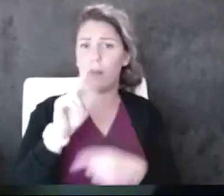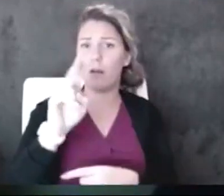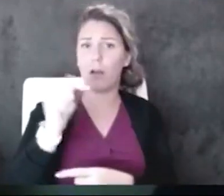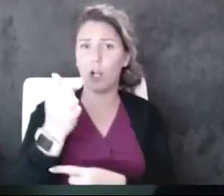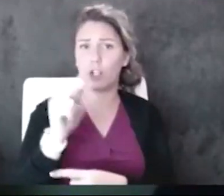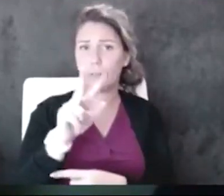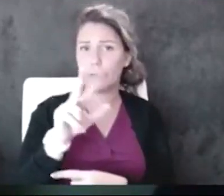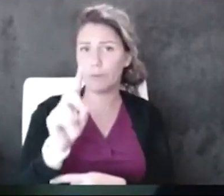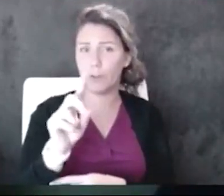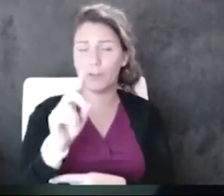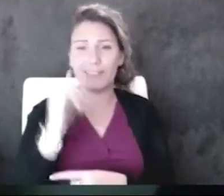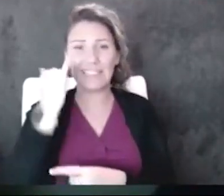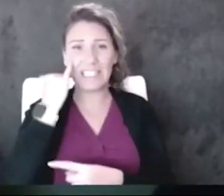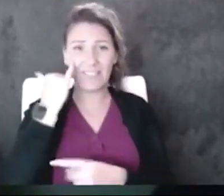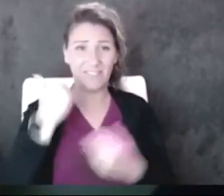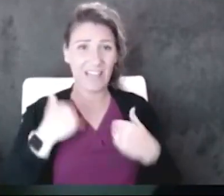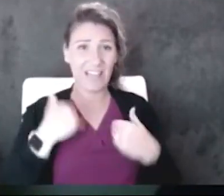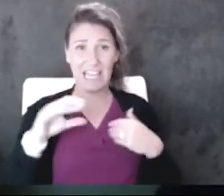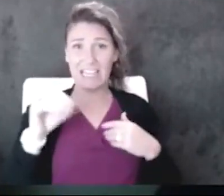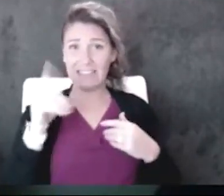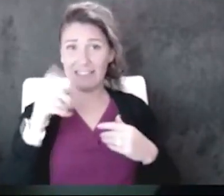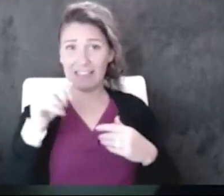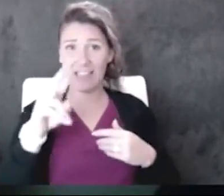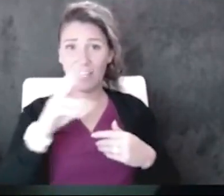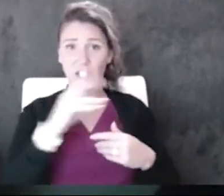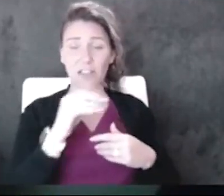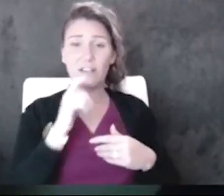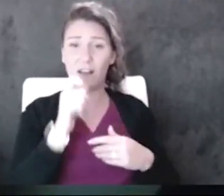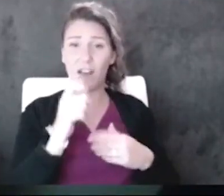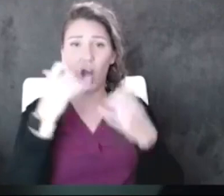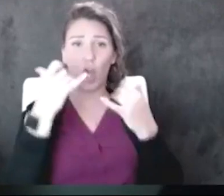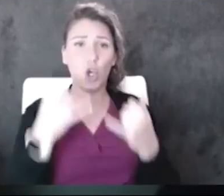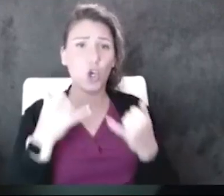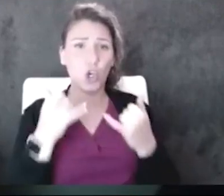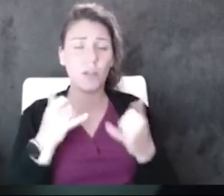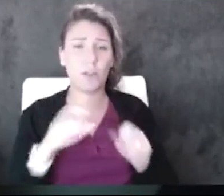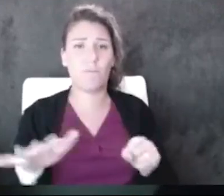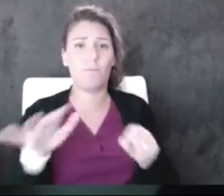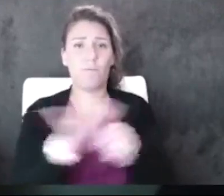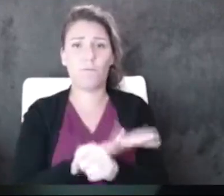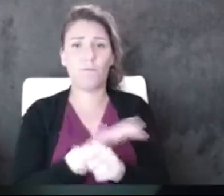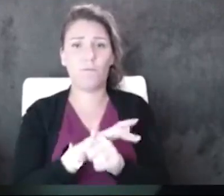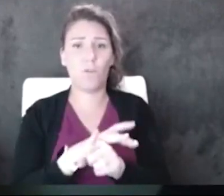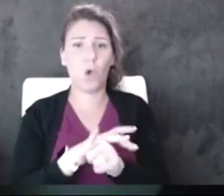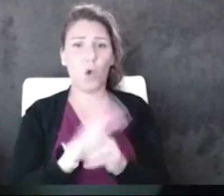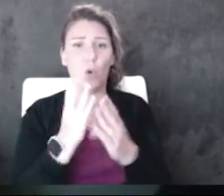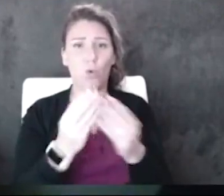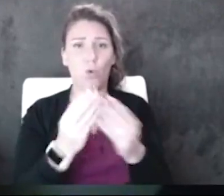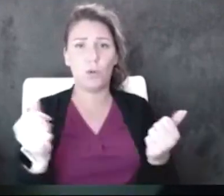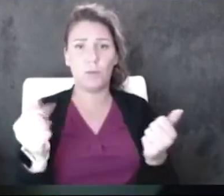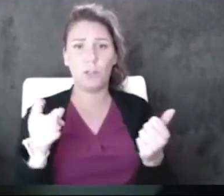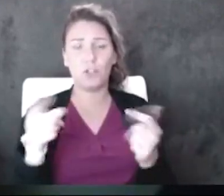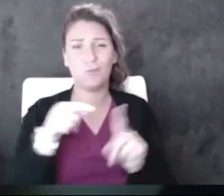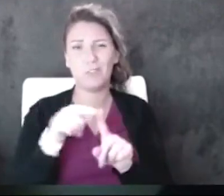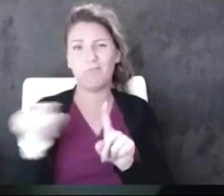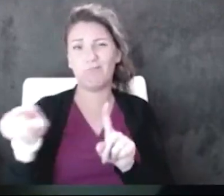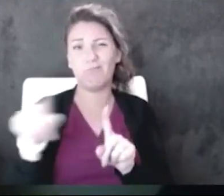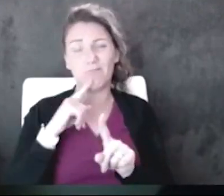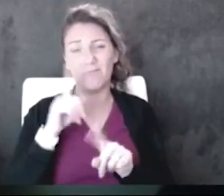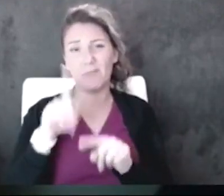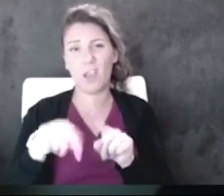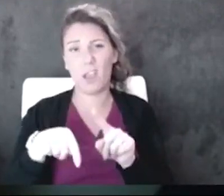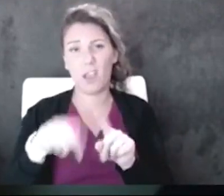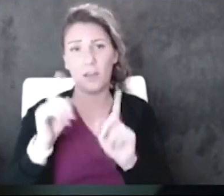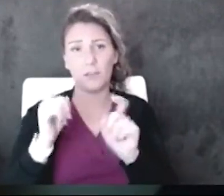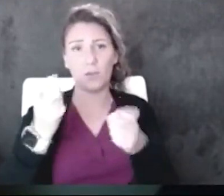So if you've had cancer and you're not currently in full remission, you would be deferred from donating blood. However,